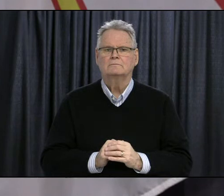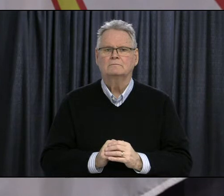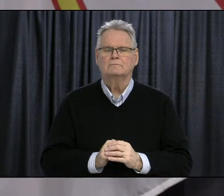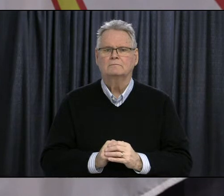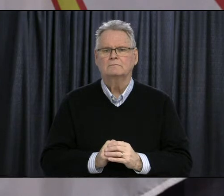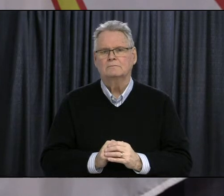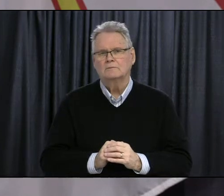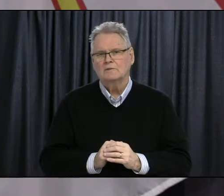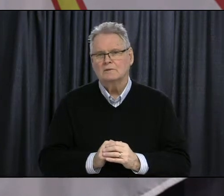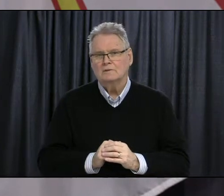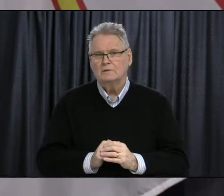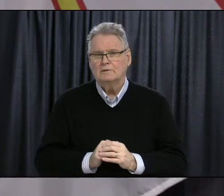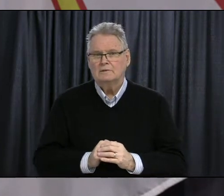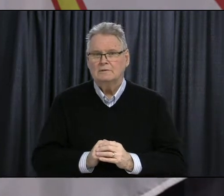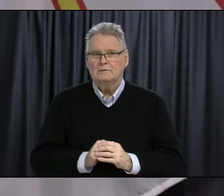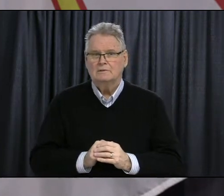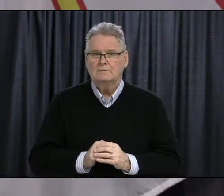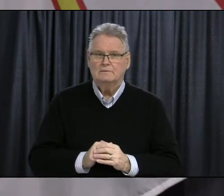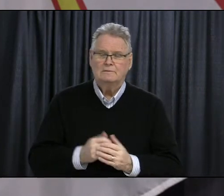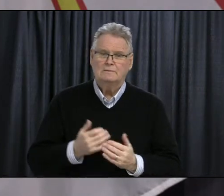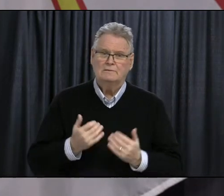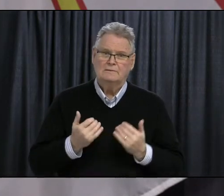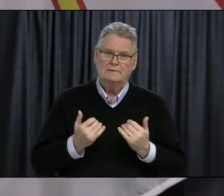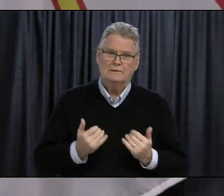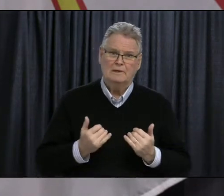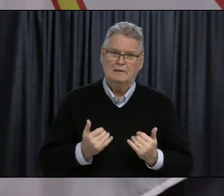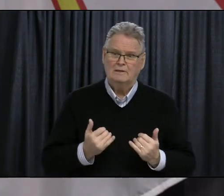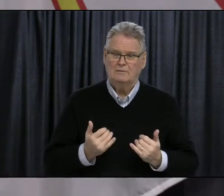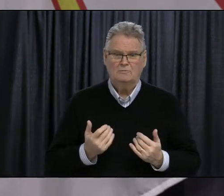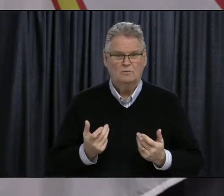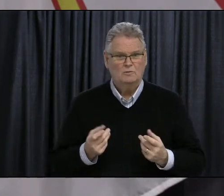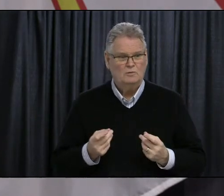what to do in this situation, certainly all the same